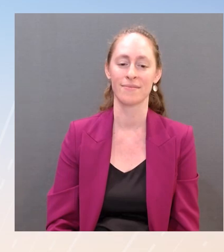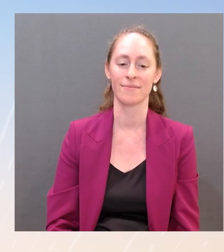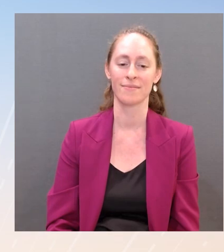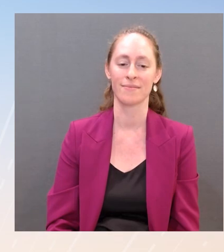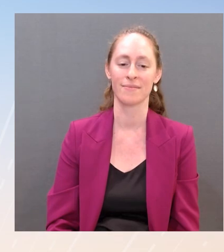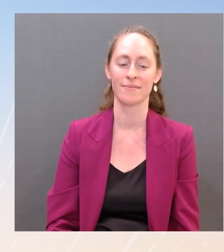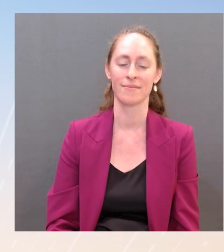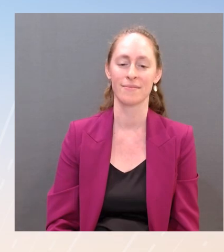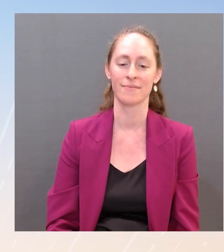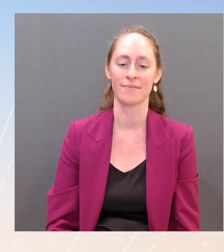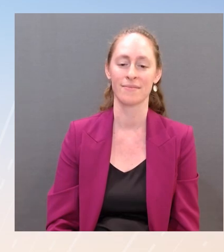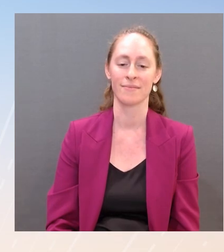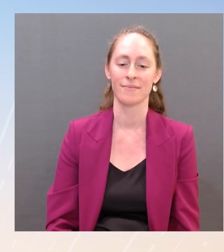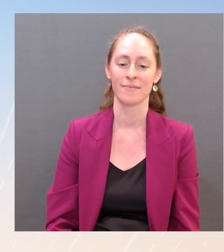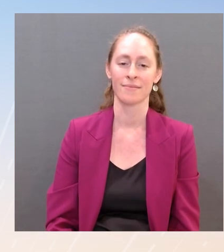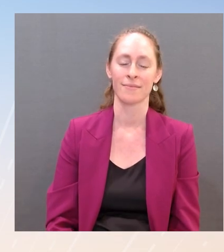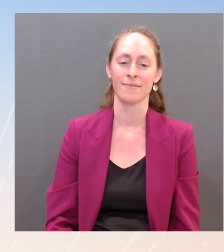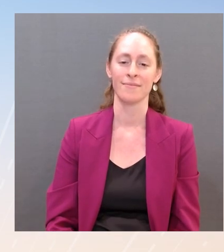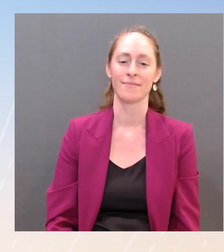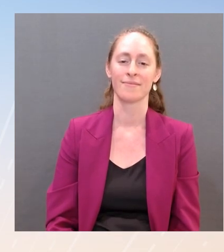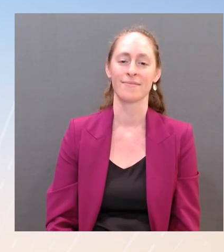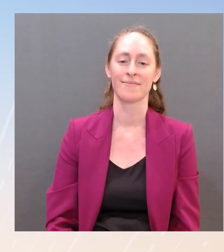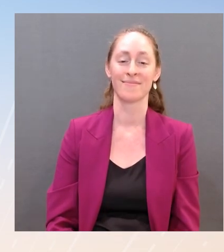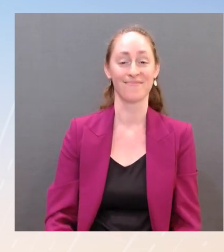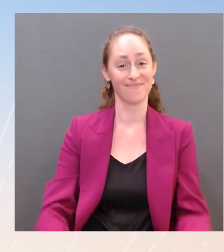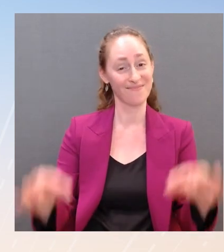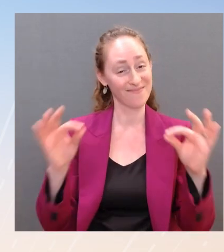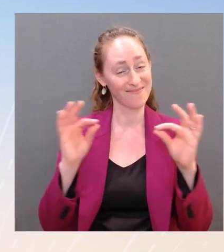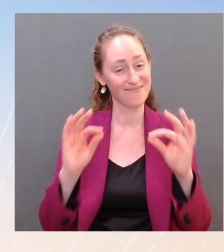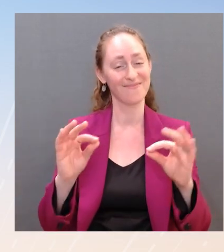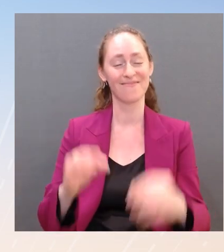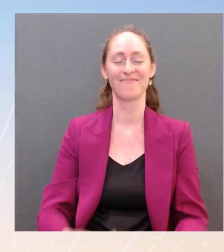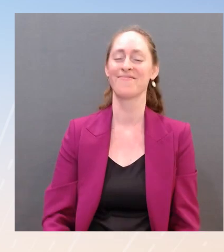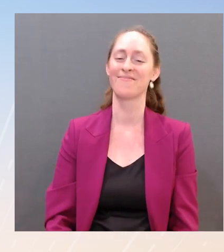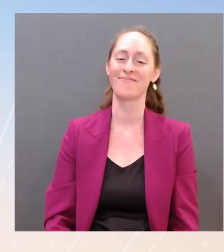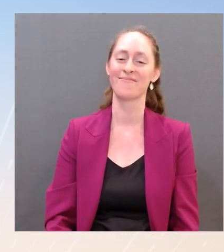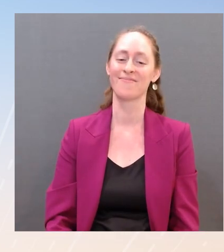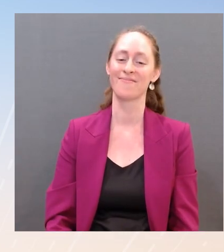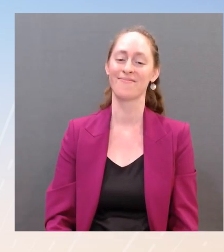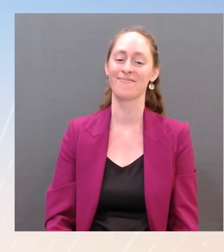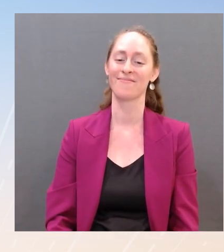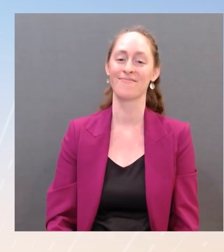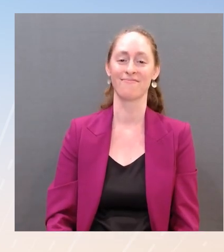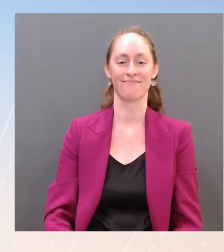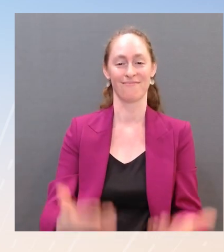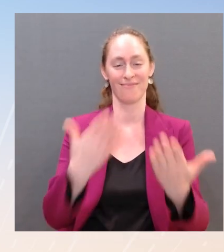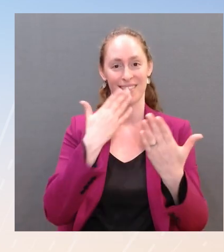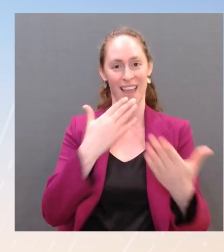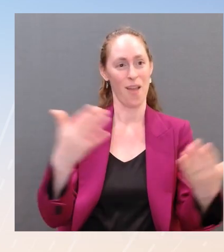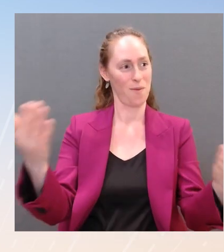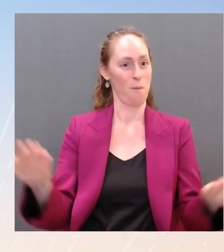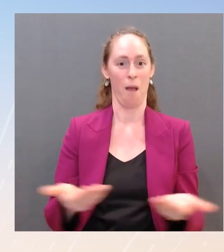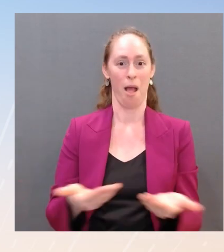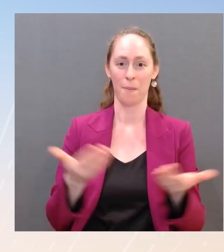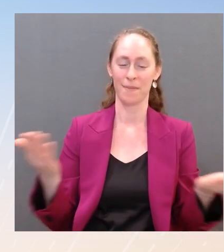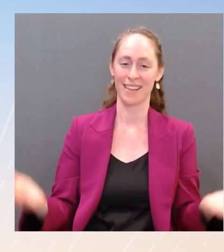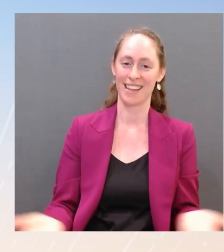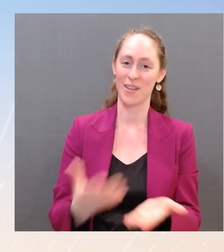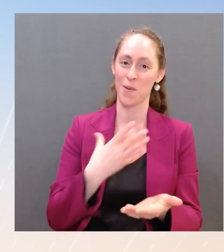Okay, I guess, yes, there we go. Thank you, and welcome to the White House.